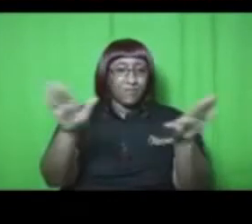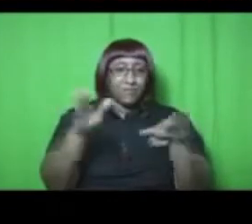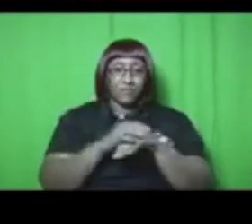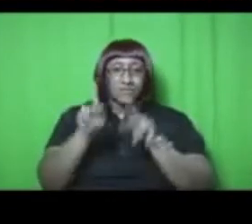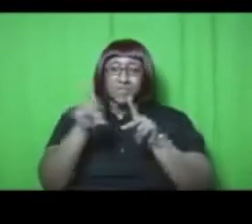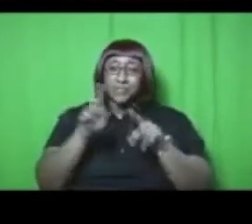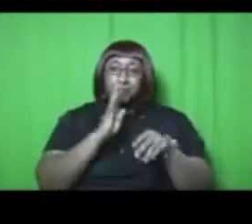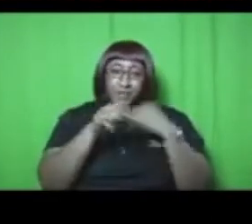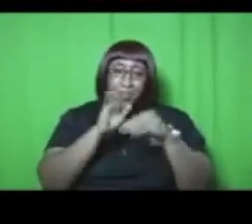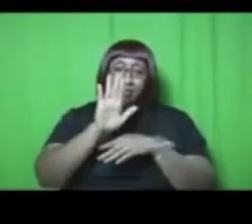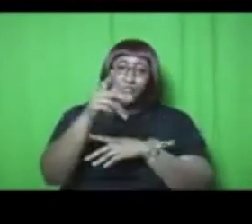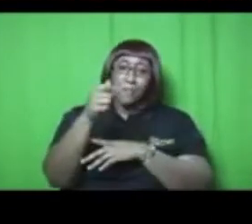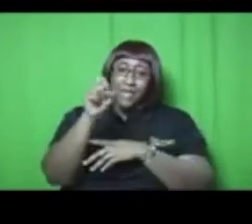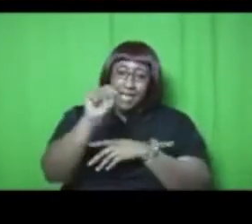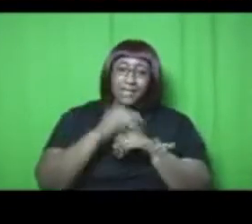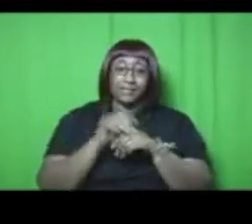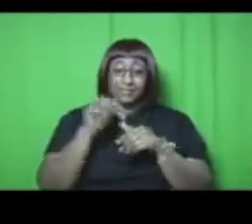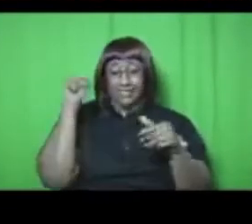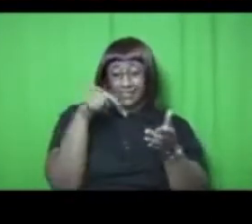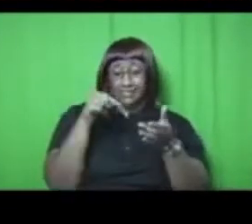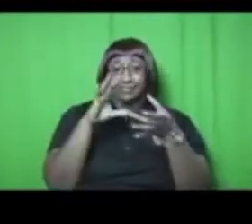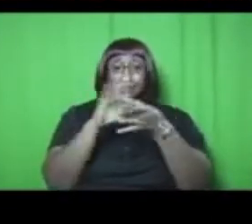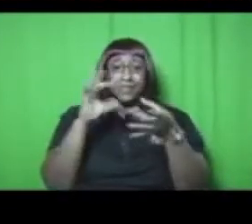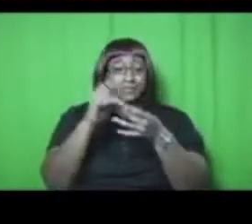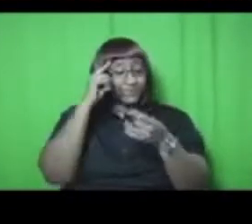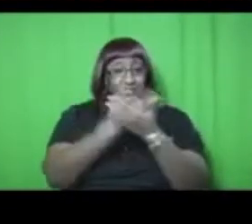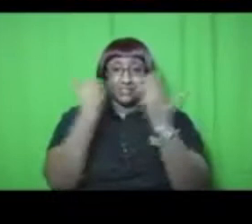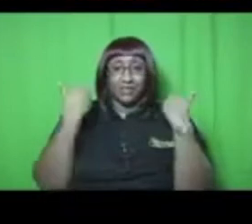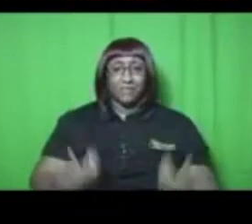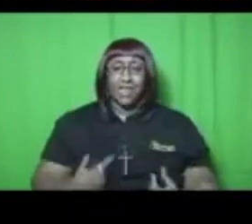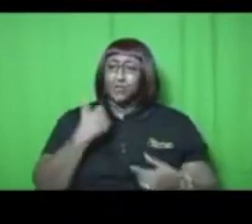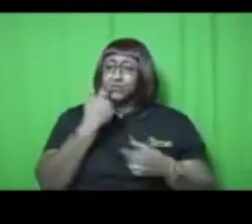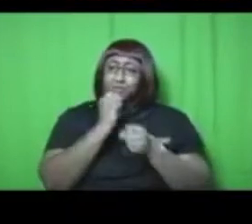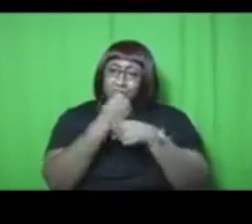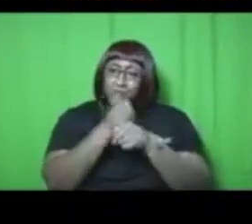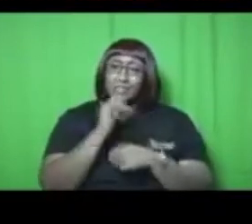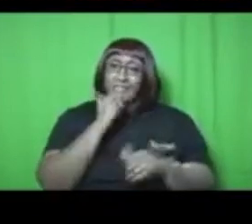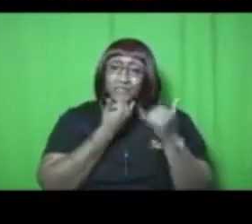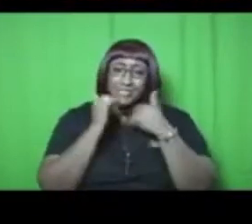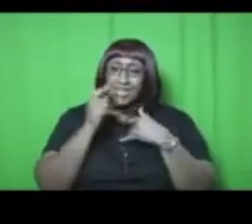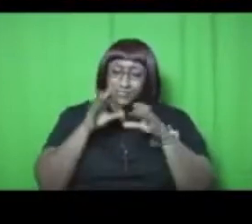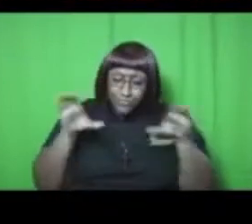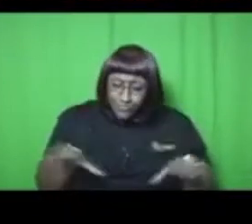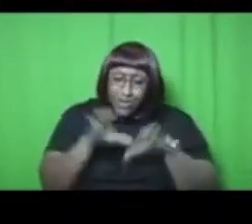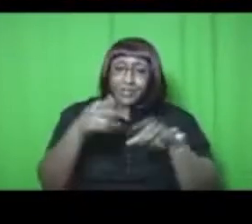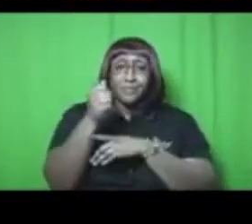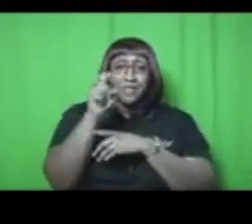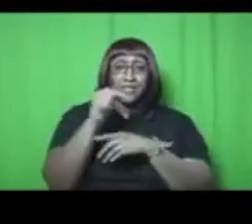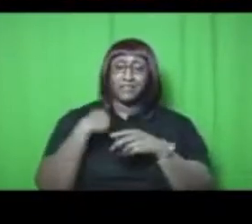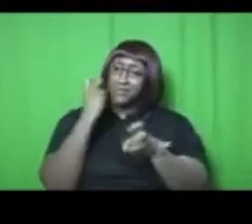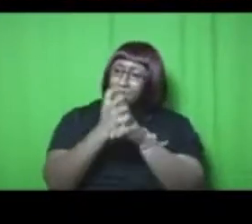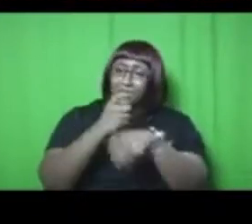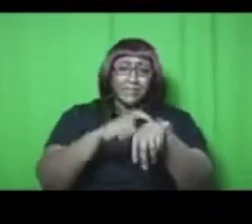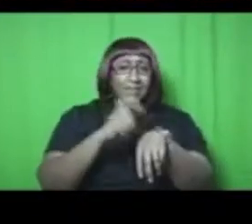bring up your past. In fact, this message is for somebody who's made some mistakes, who's struggled in the past, who's had a